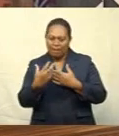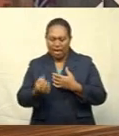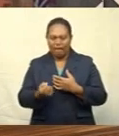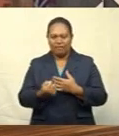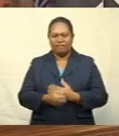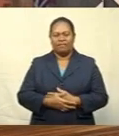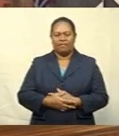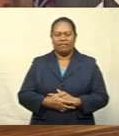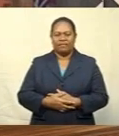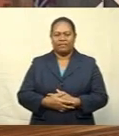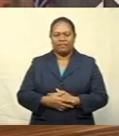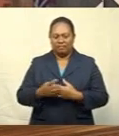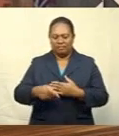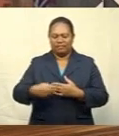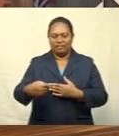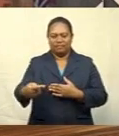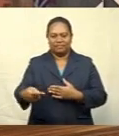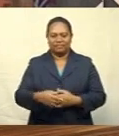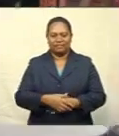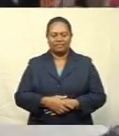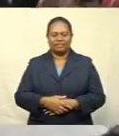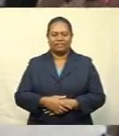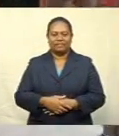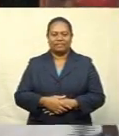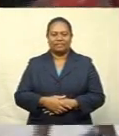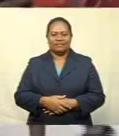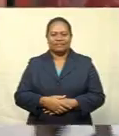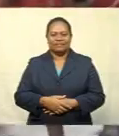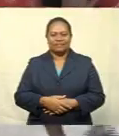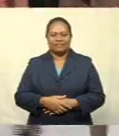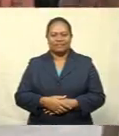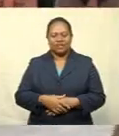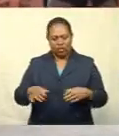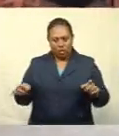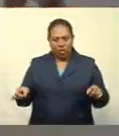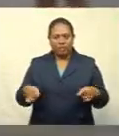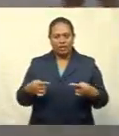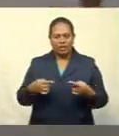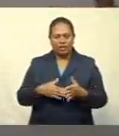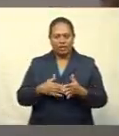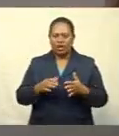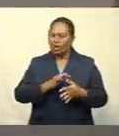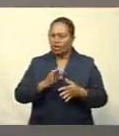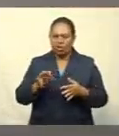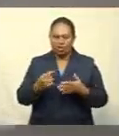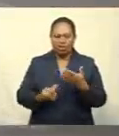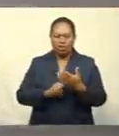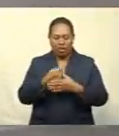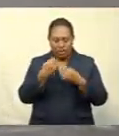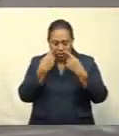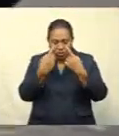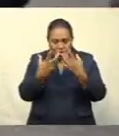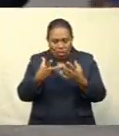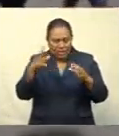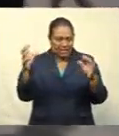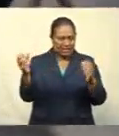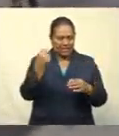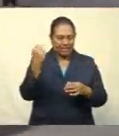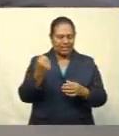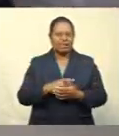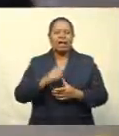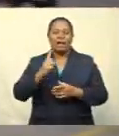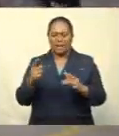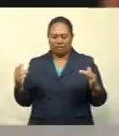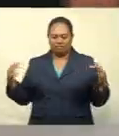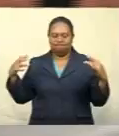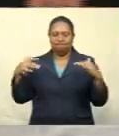year. Venina Rakautonga has more. The competition has not only proved successful but has been a medium of bringing the